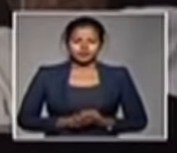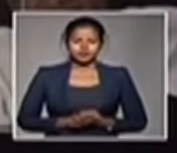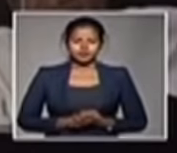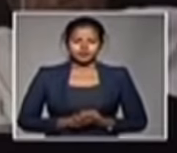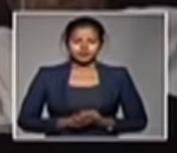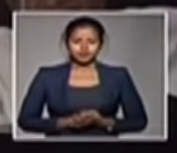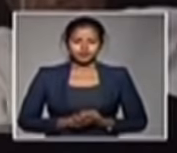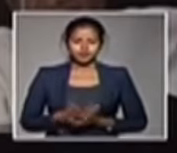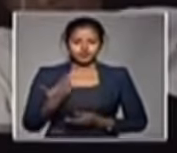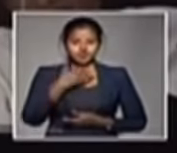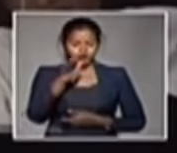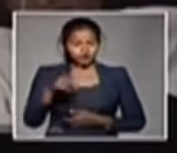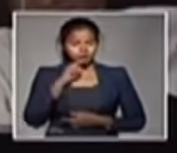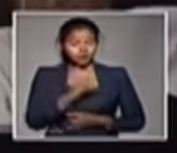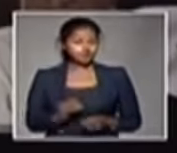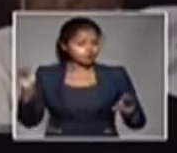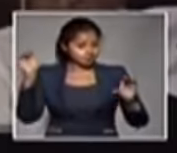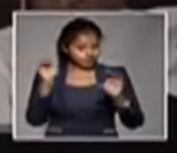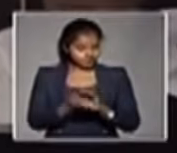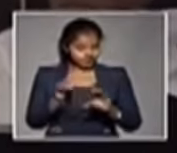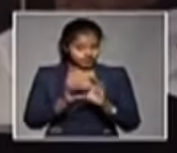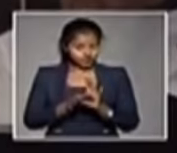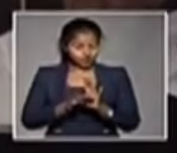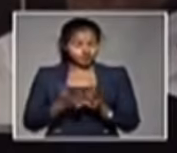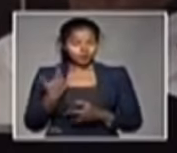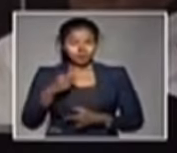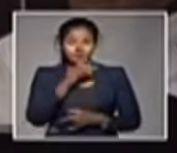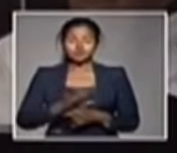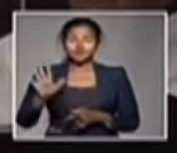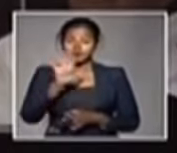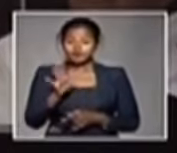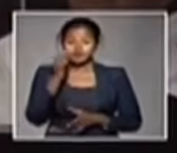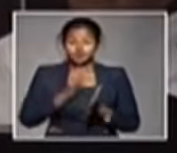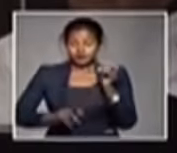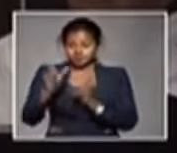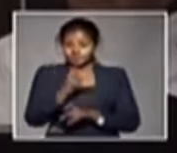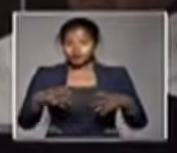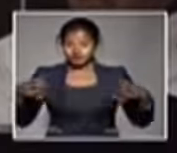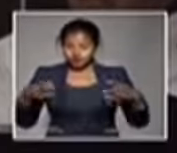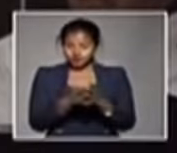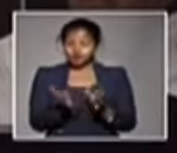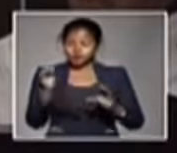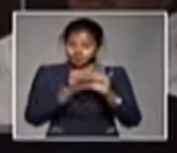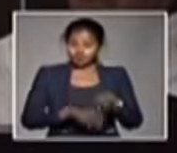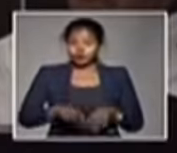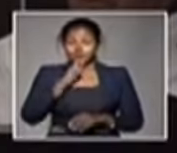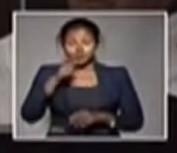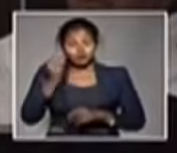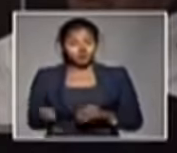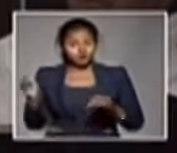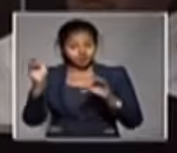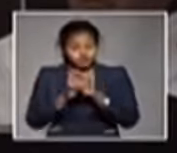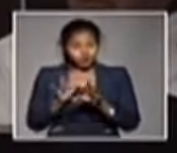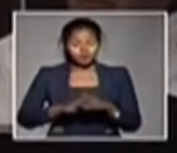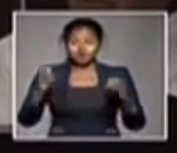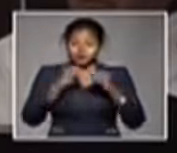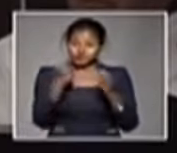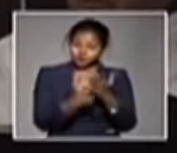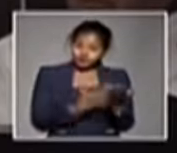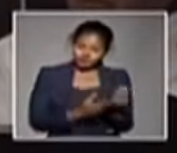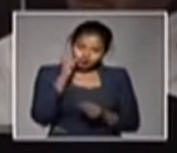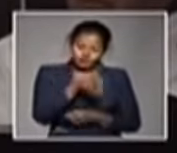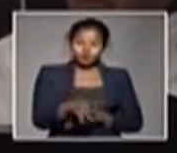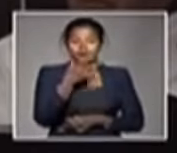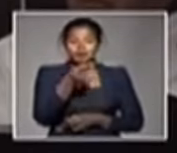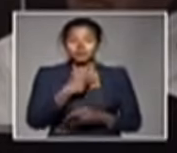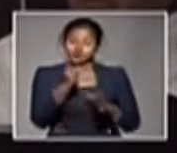You say I interfered into the outcome of the verdicts that were issued by a 5-member and a 3-member judge bench that examined big reports and evidence for